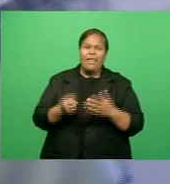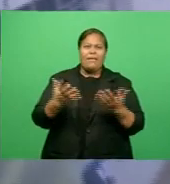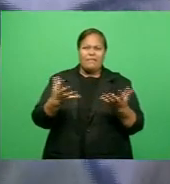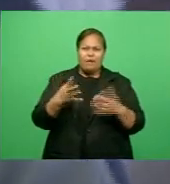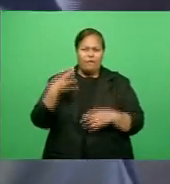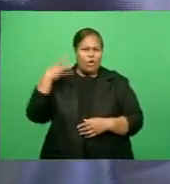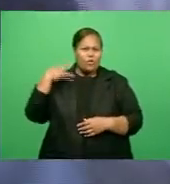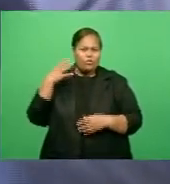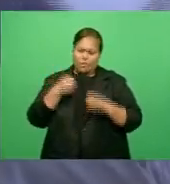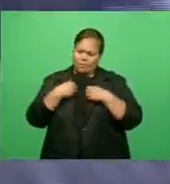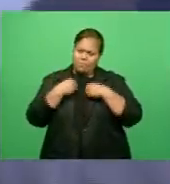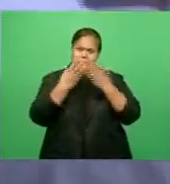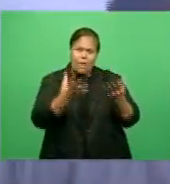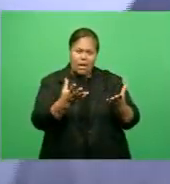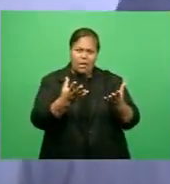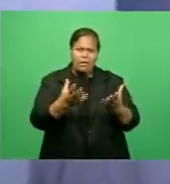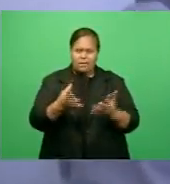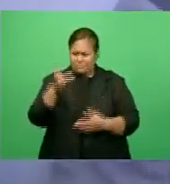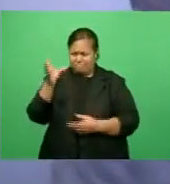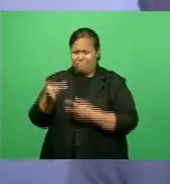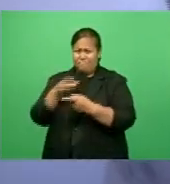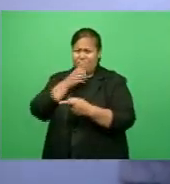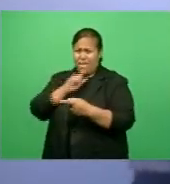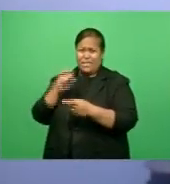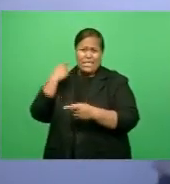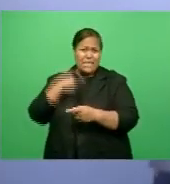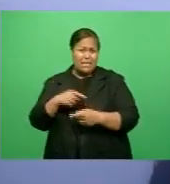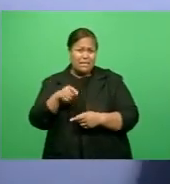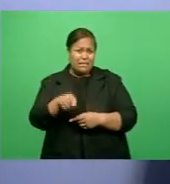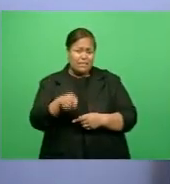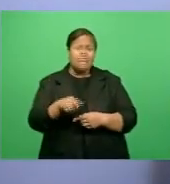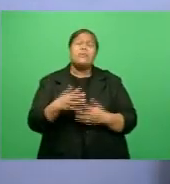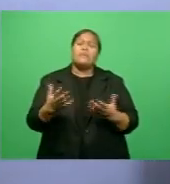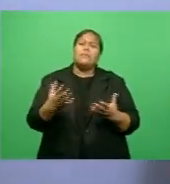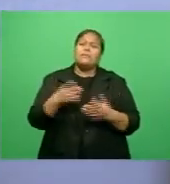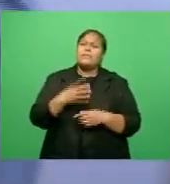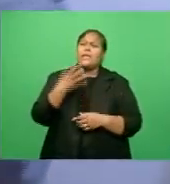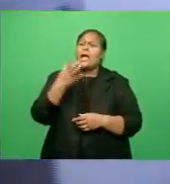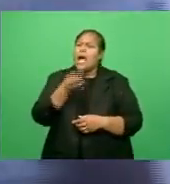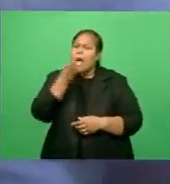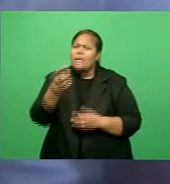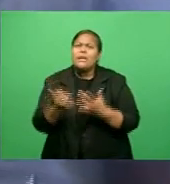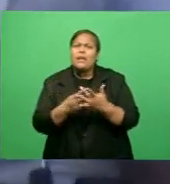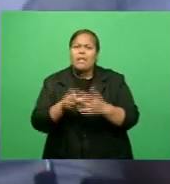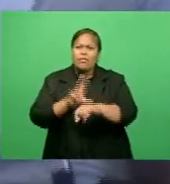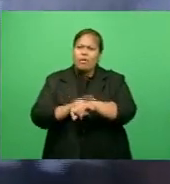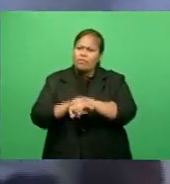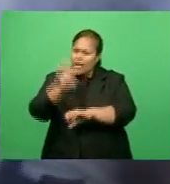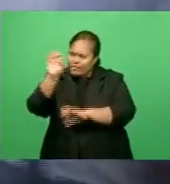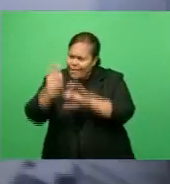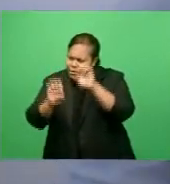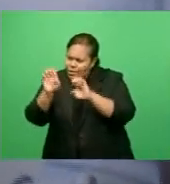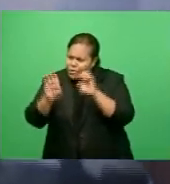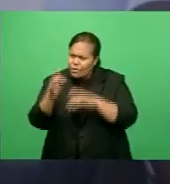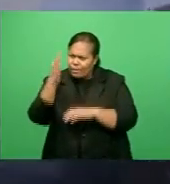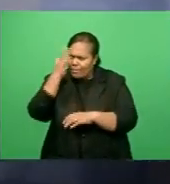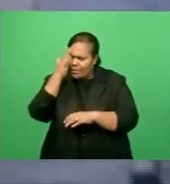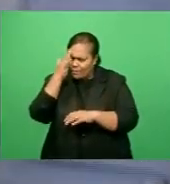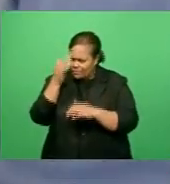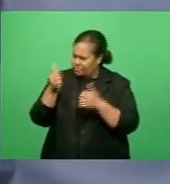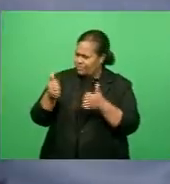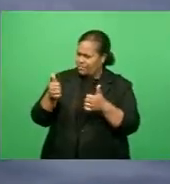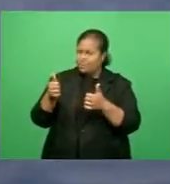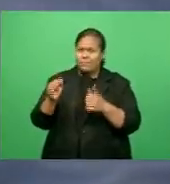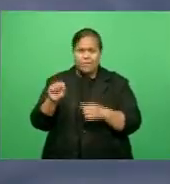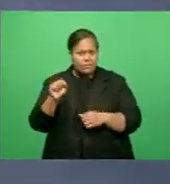submission by the accused in his caution interview. Ndakai's lawyer requested another psychiatric evaluation report to ascertain his mental